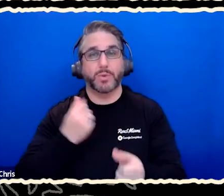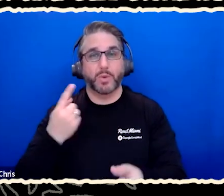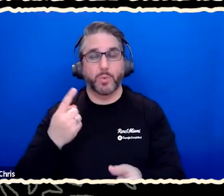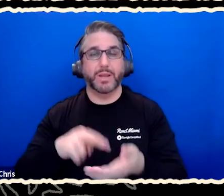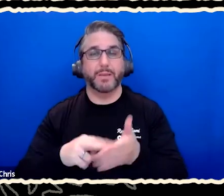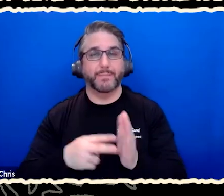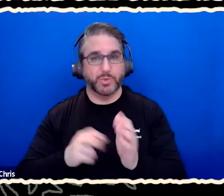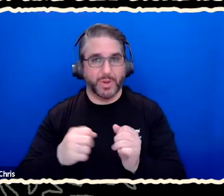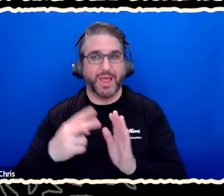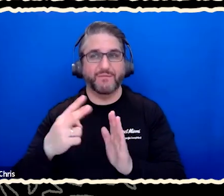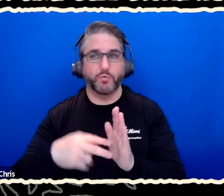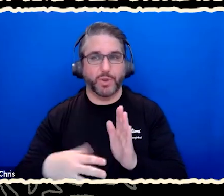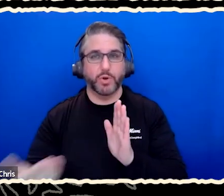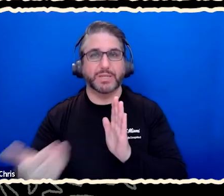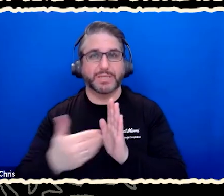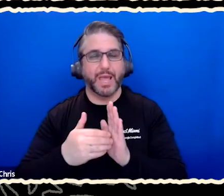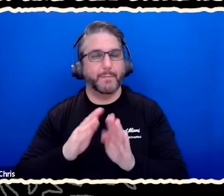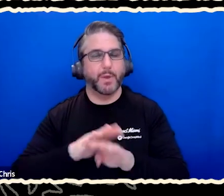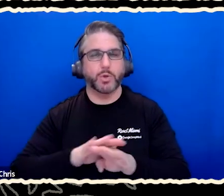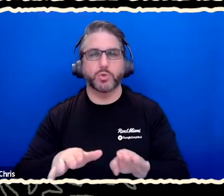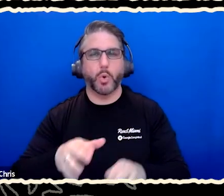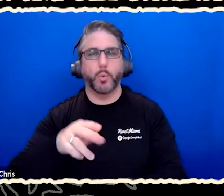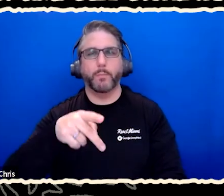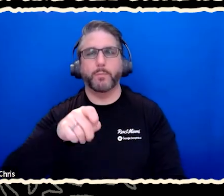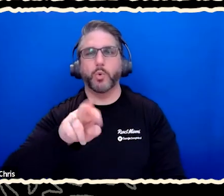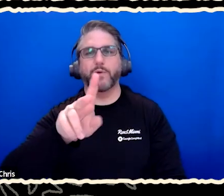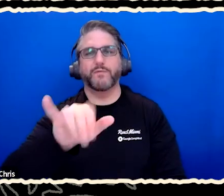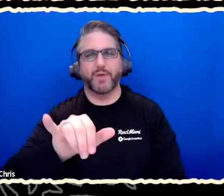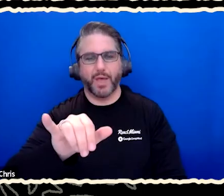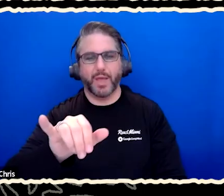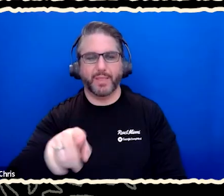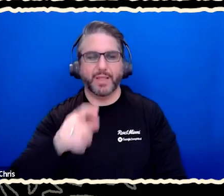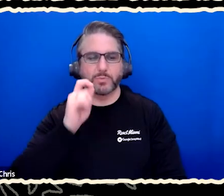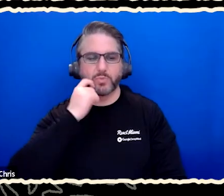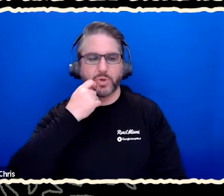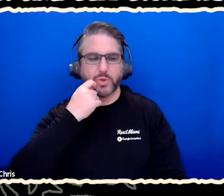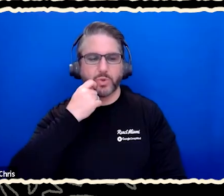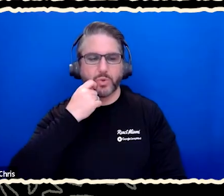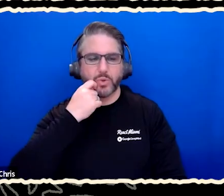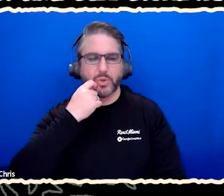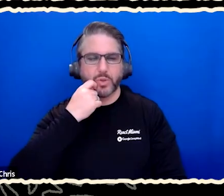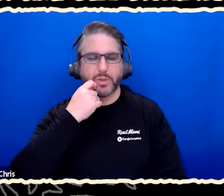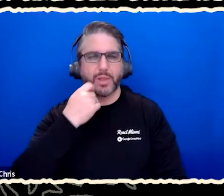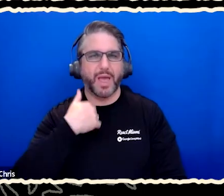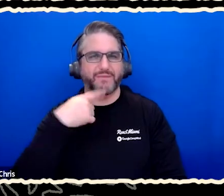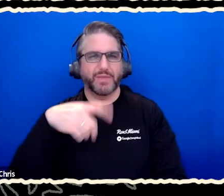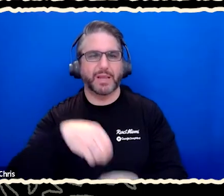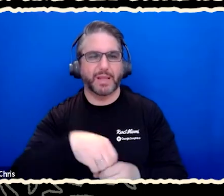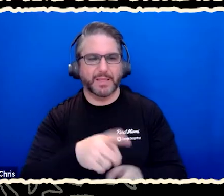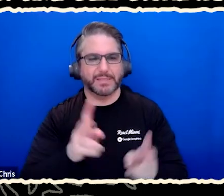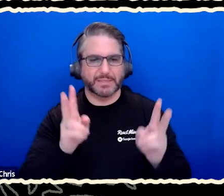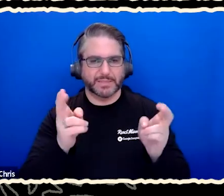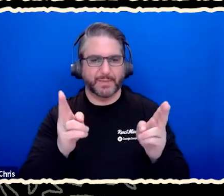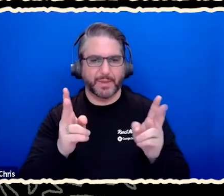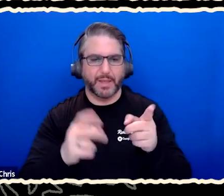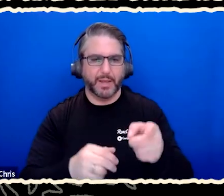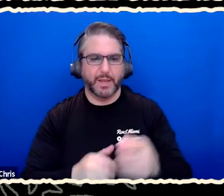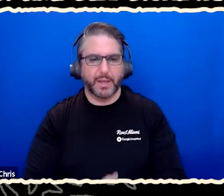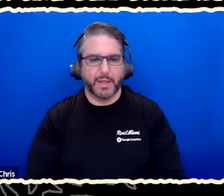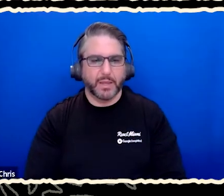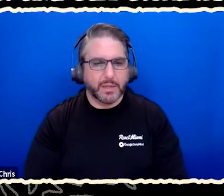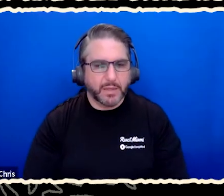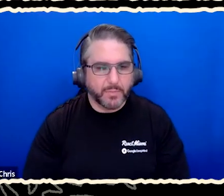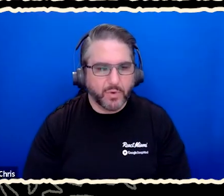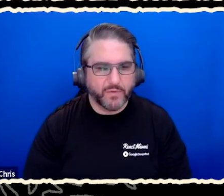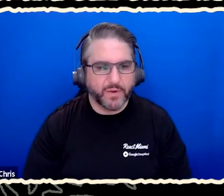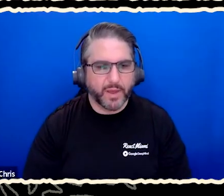DDoS attack. But for example, DOM Purify is pretty cool, which I have inside of this small snippet. Or other